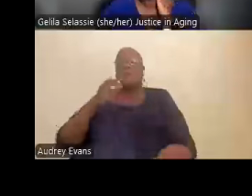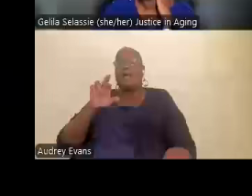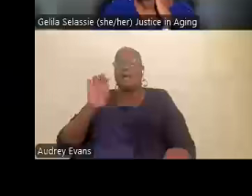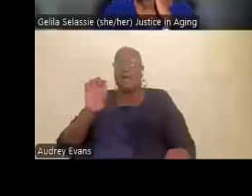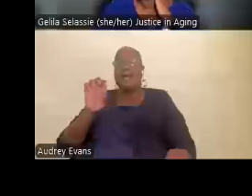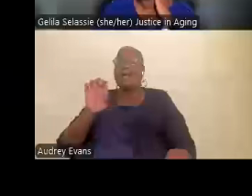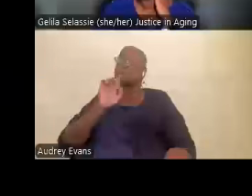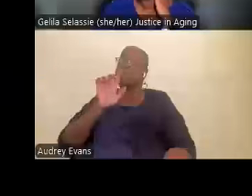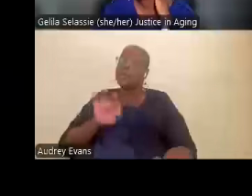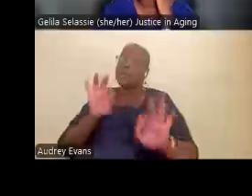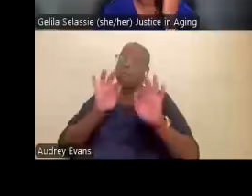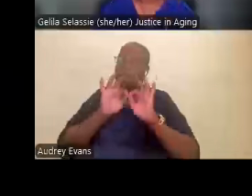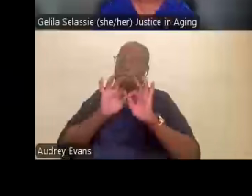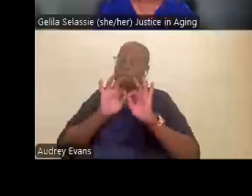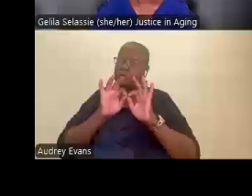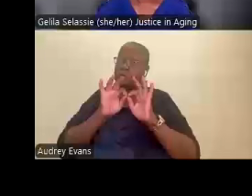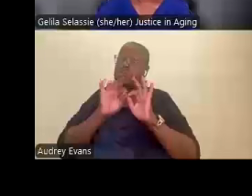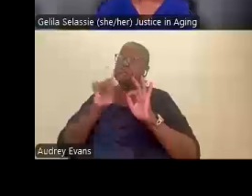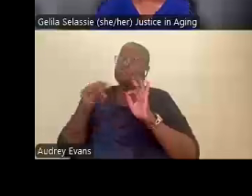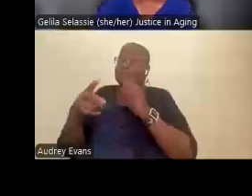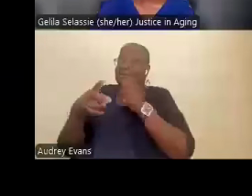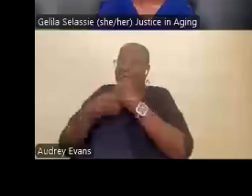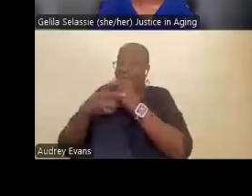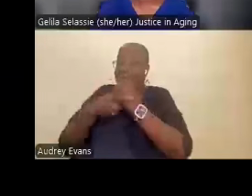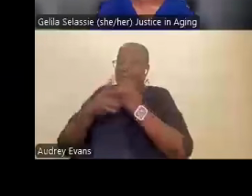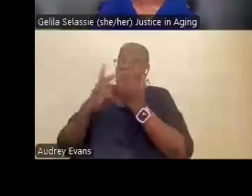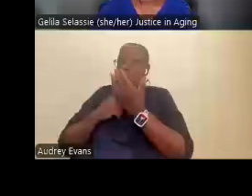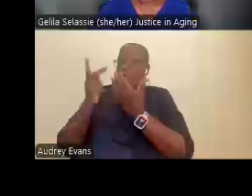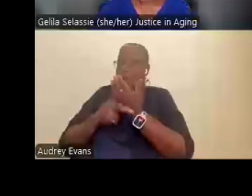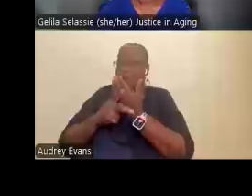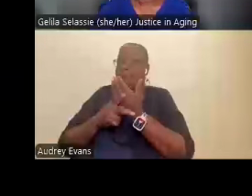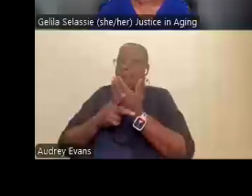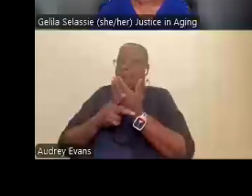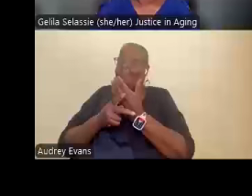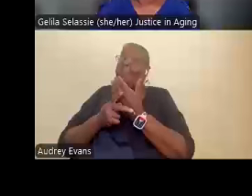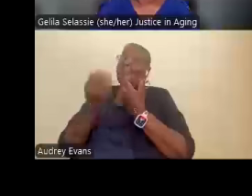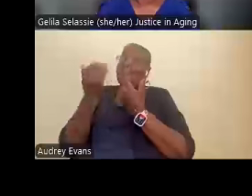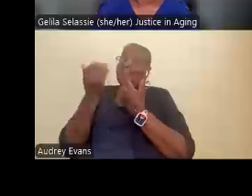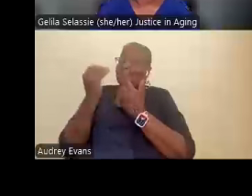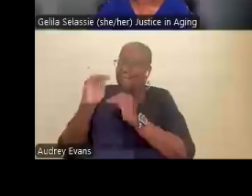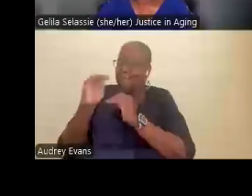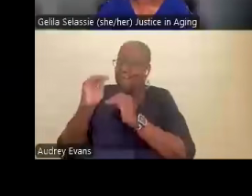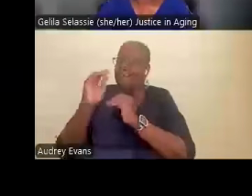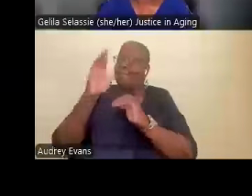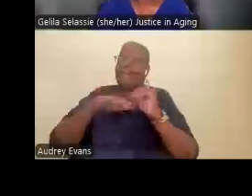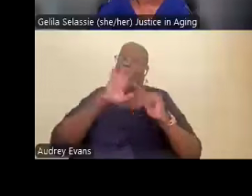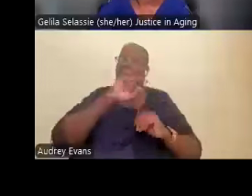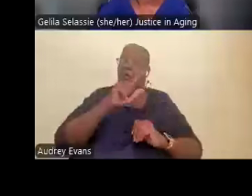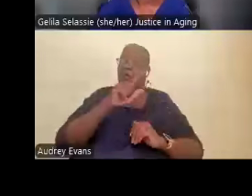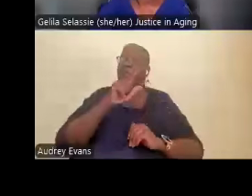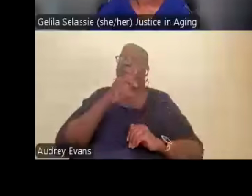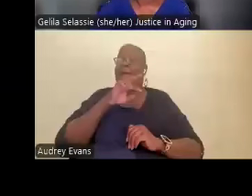really important. It's just that Medicare savings programs, the benefits are much more limited than full Medicaid.